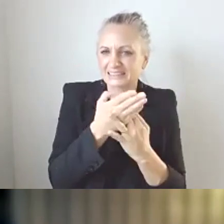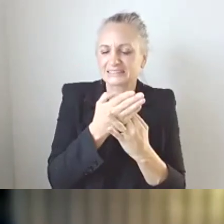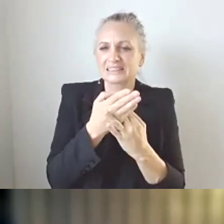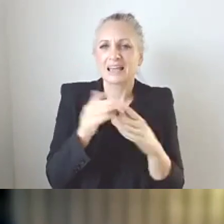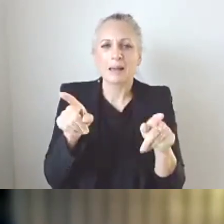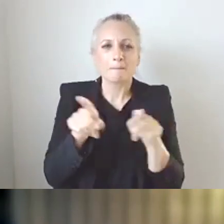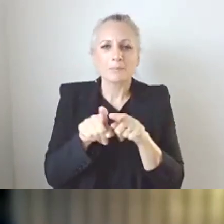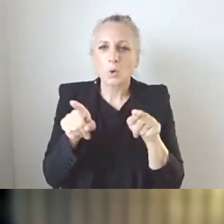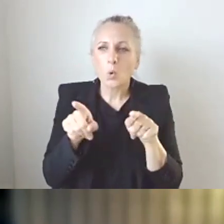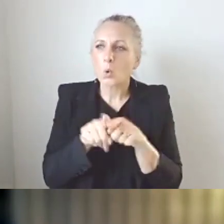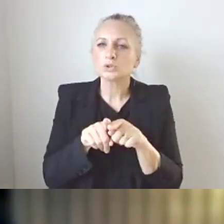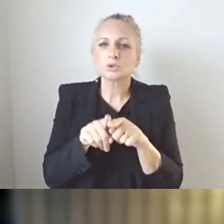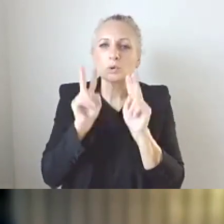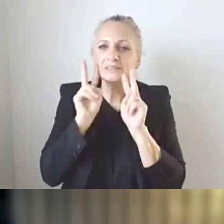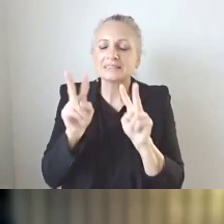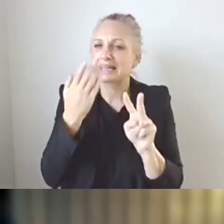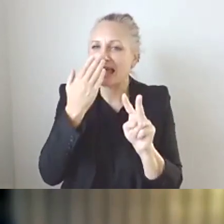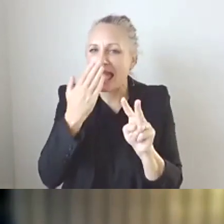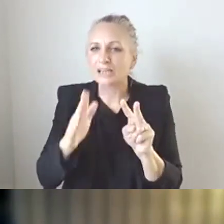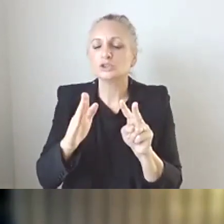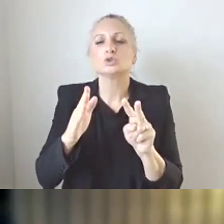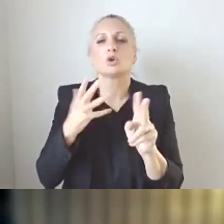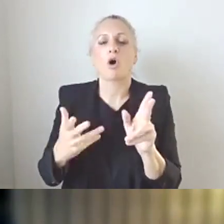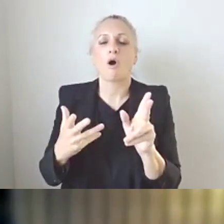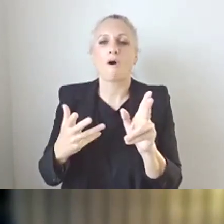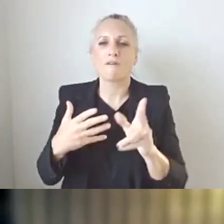and motivation to actually